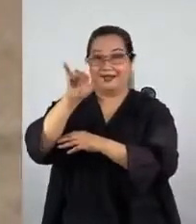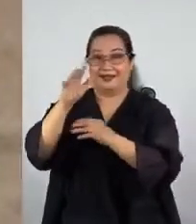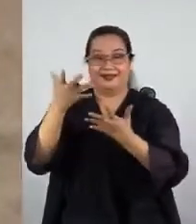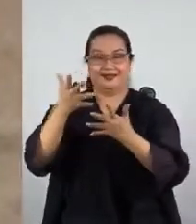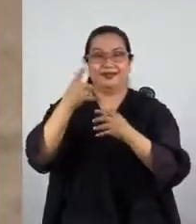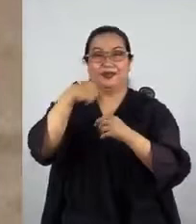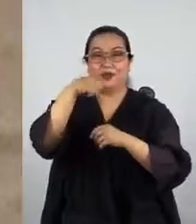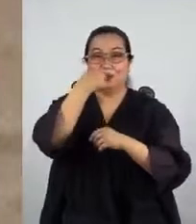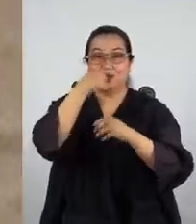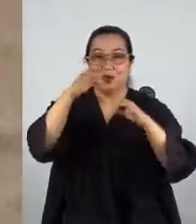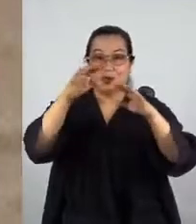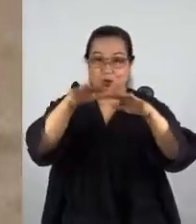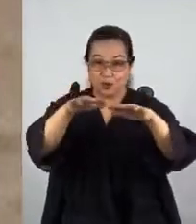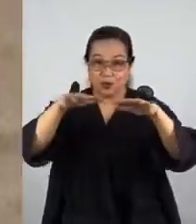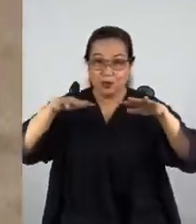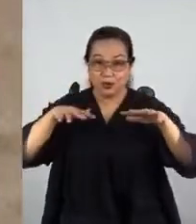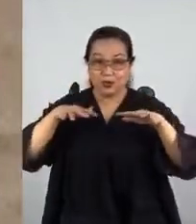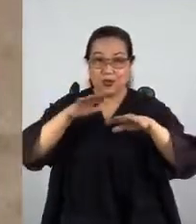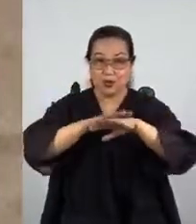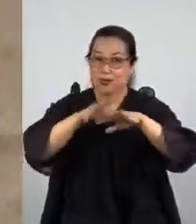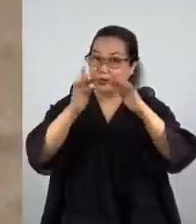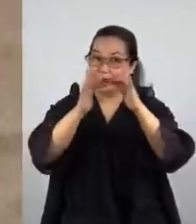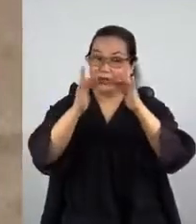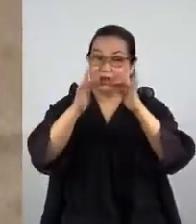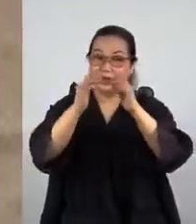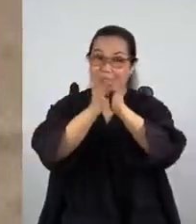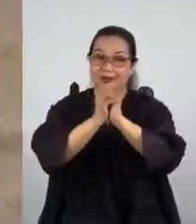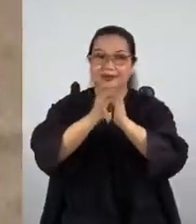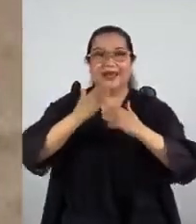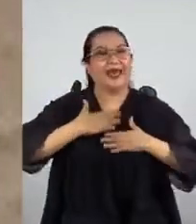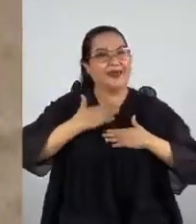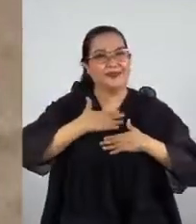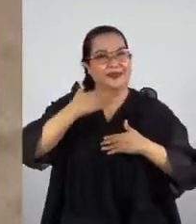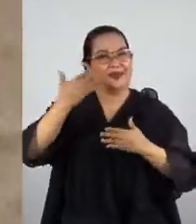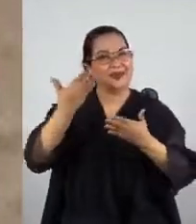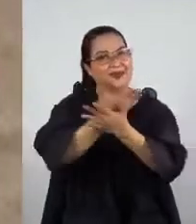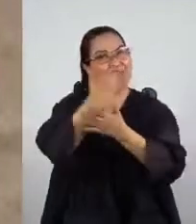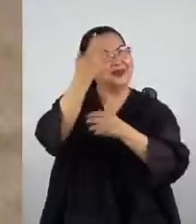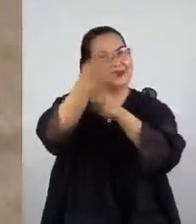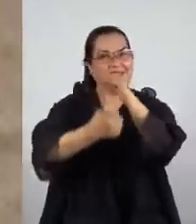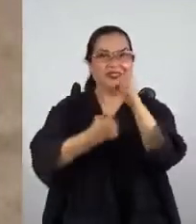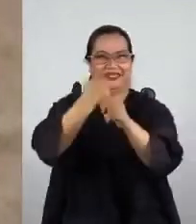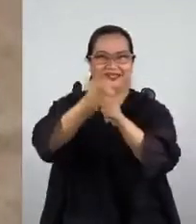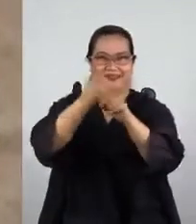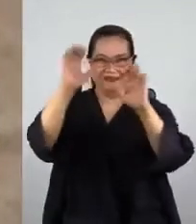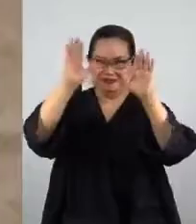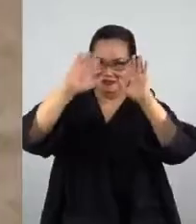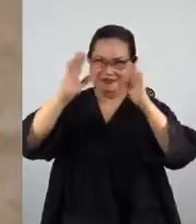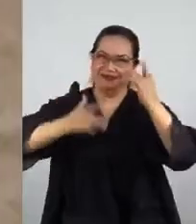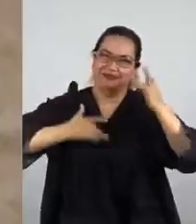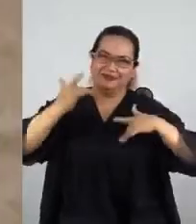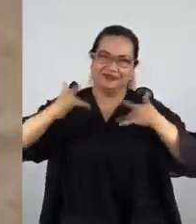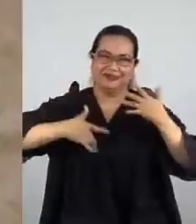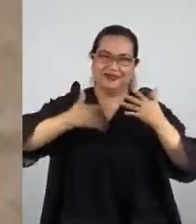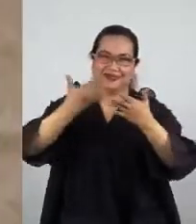with us on site or online, Happy New Year, a joyous New Year to you